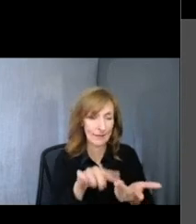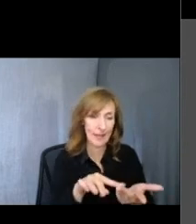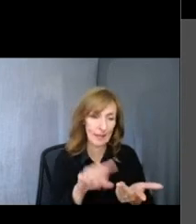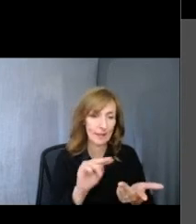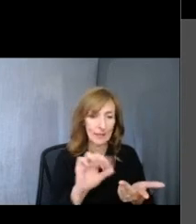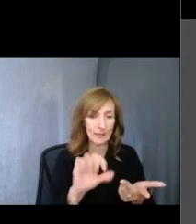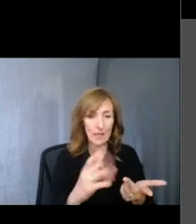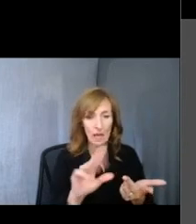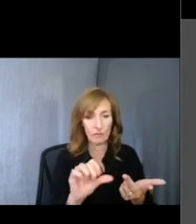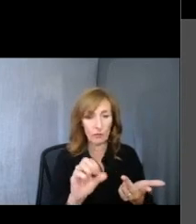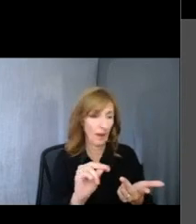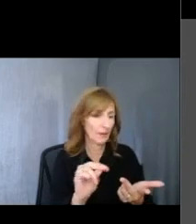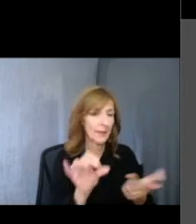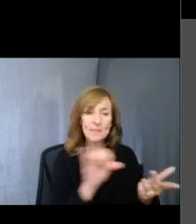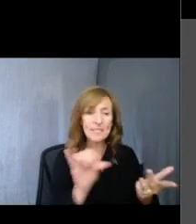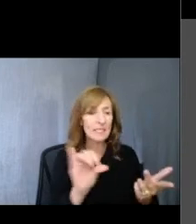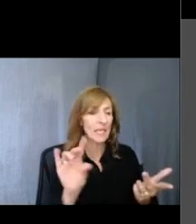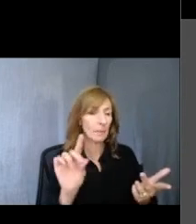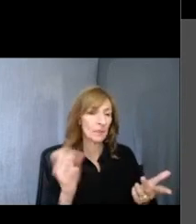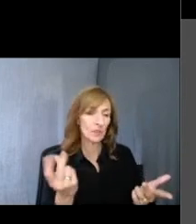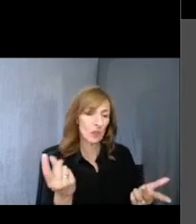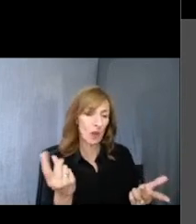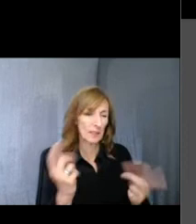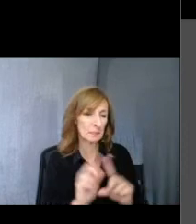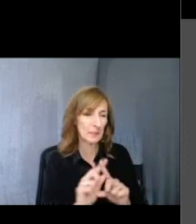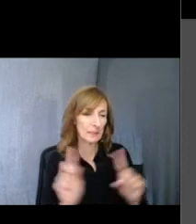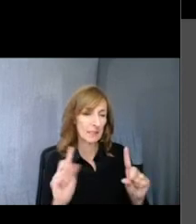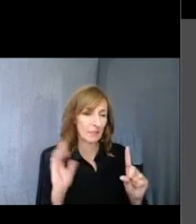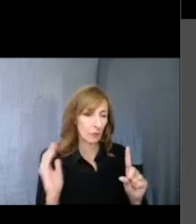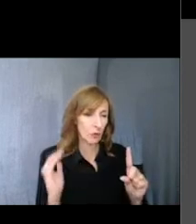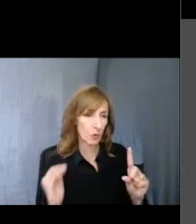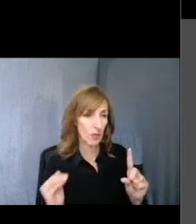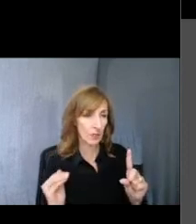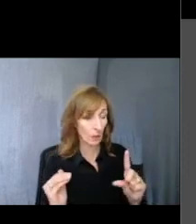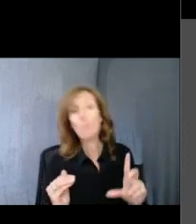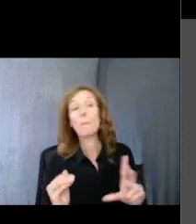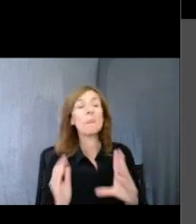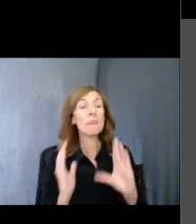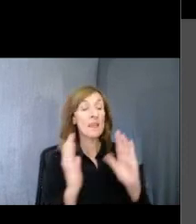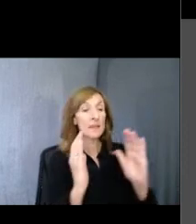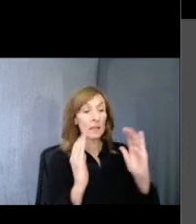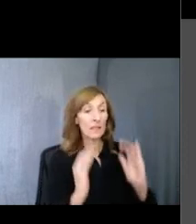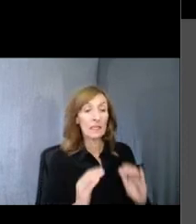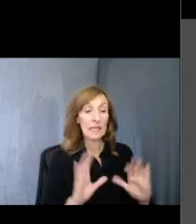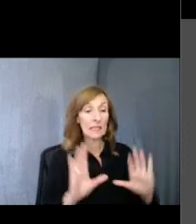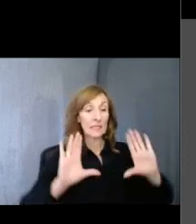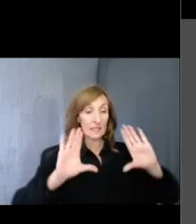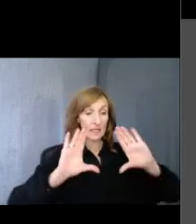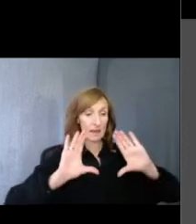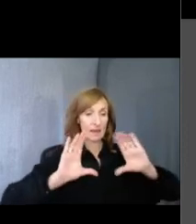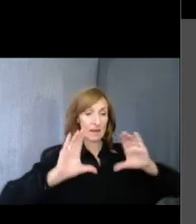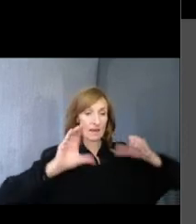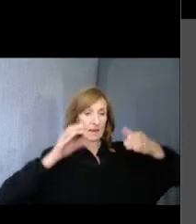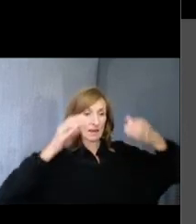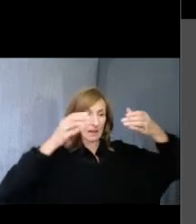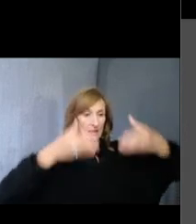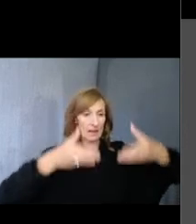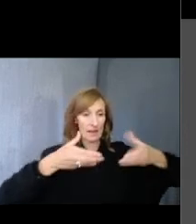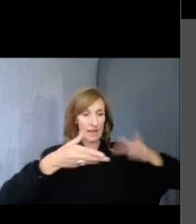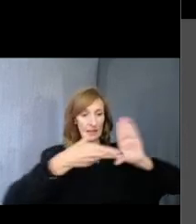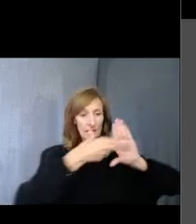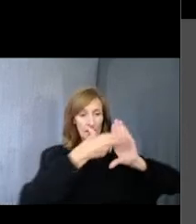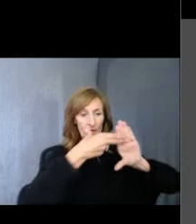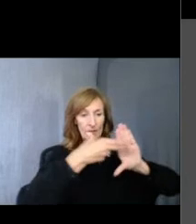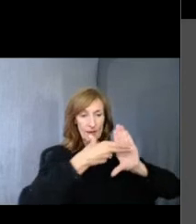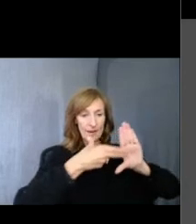a classification scheme that's very, very important, and it's an attempt by a bunch of very smart